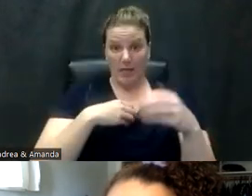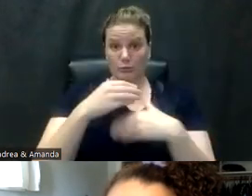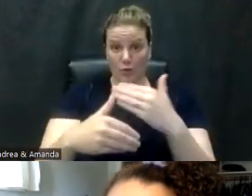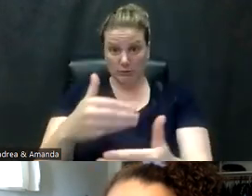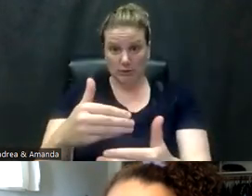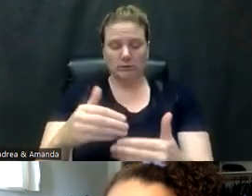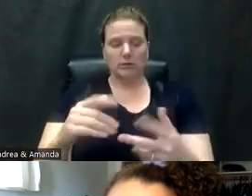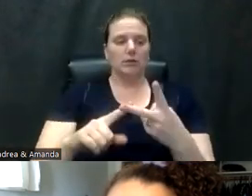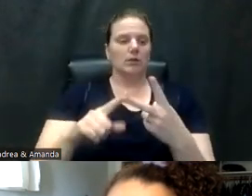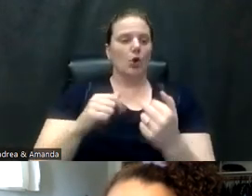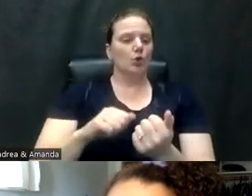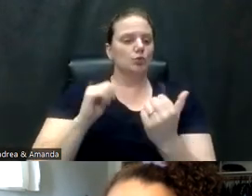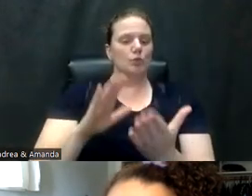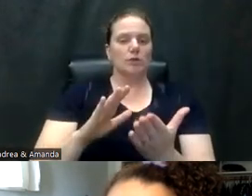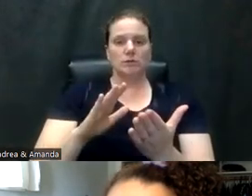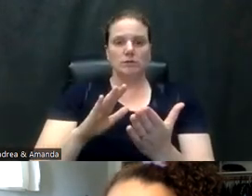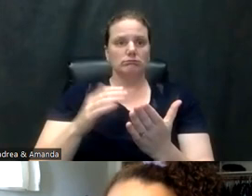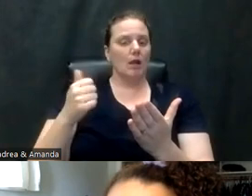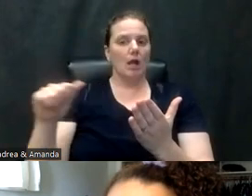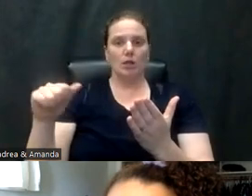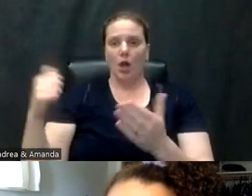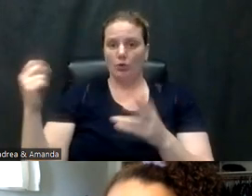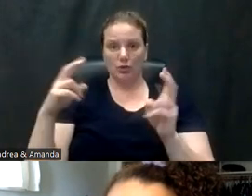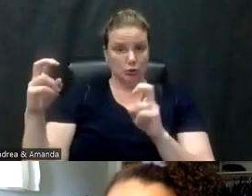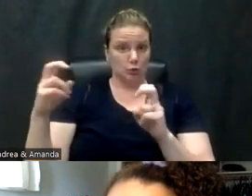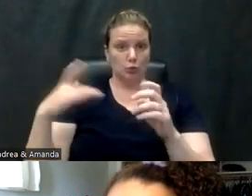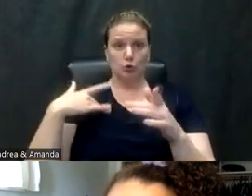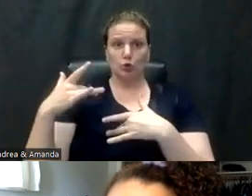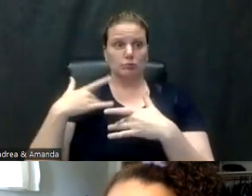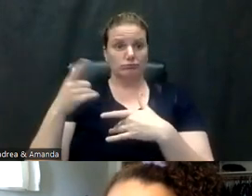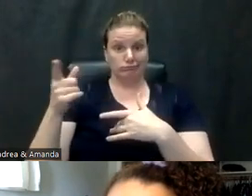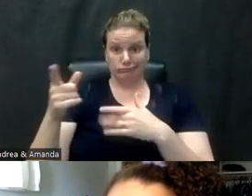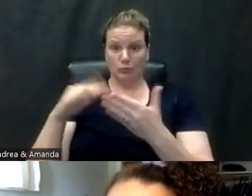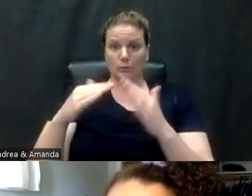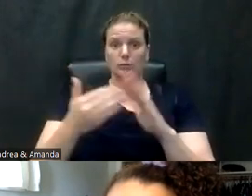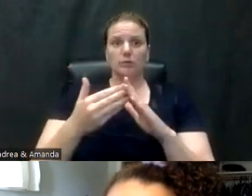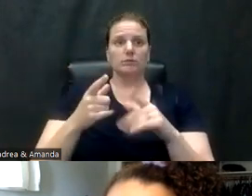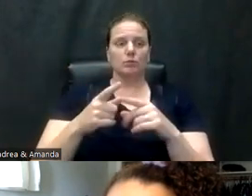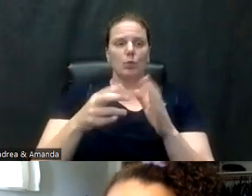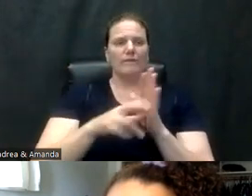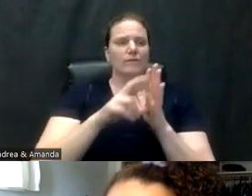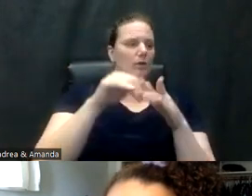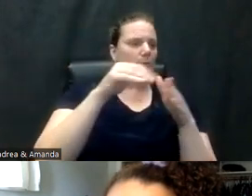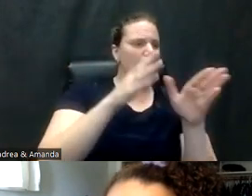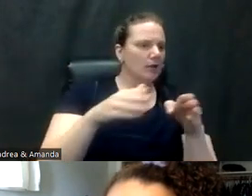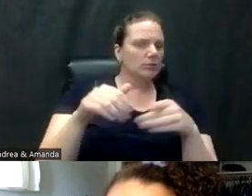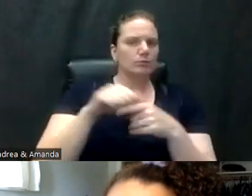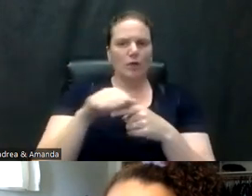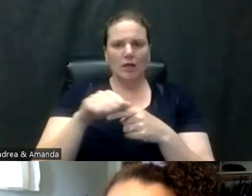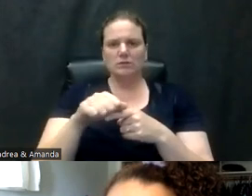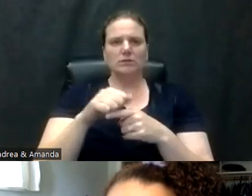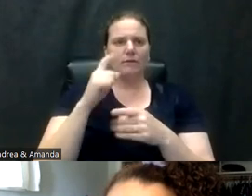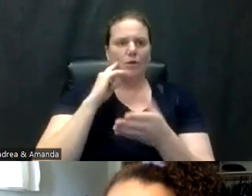process. They address any other issues or concerns by the community, review patterns and practices of the Austin